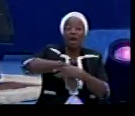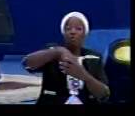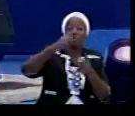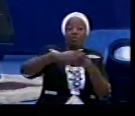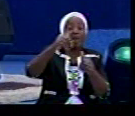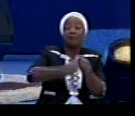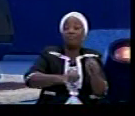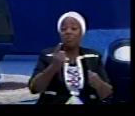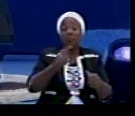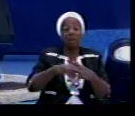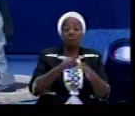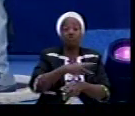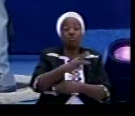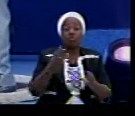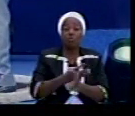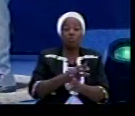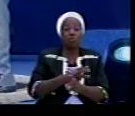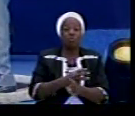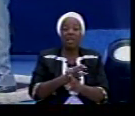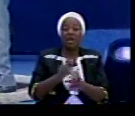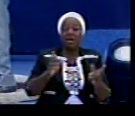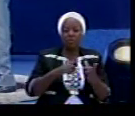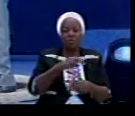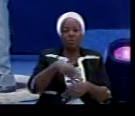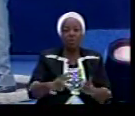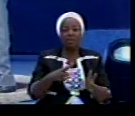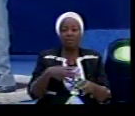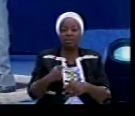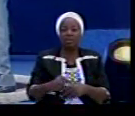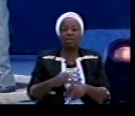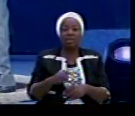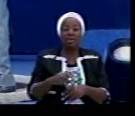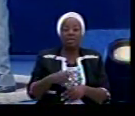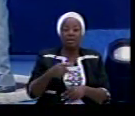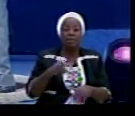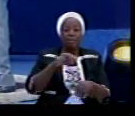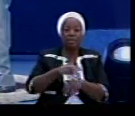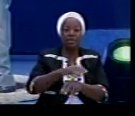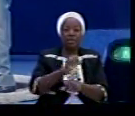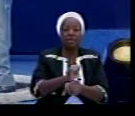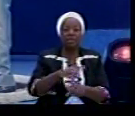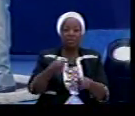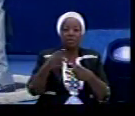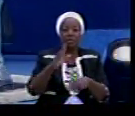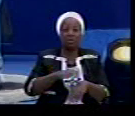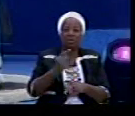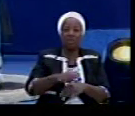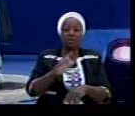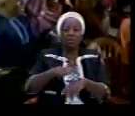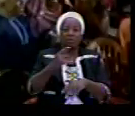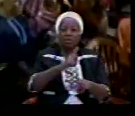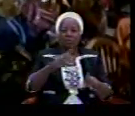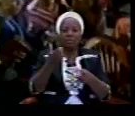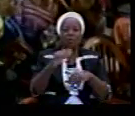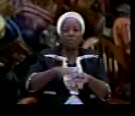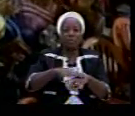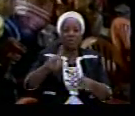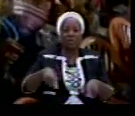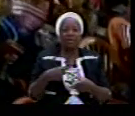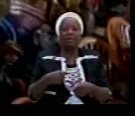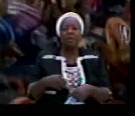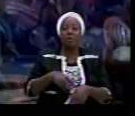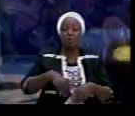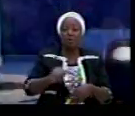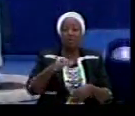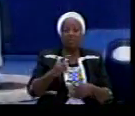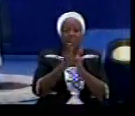of the world. While the message is going on, the touch of the Lord will come to your life. While the prayer